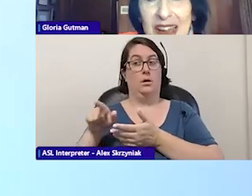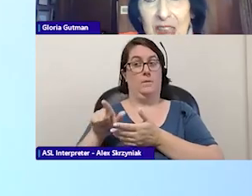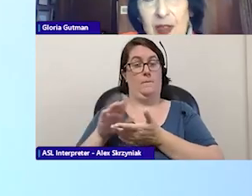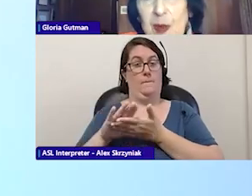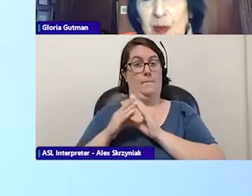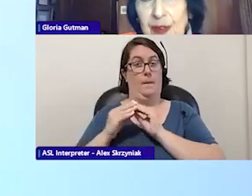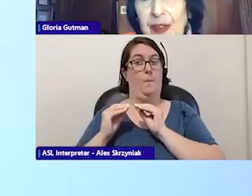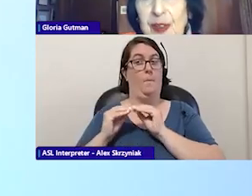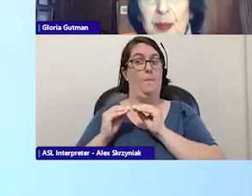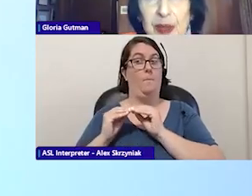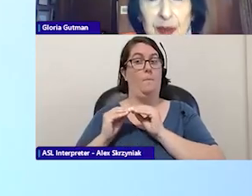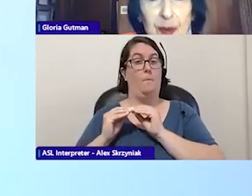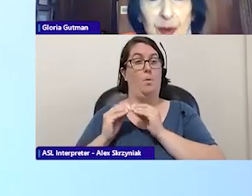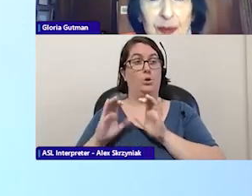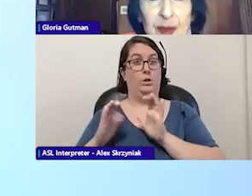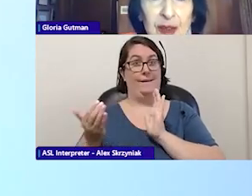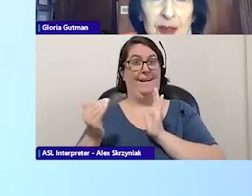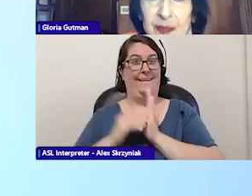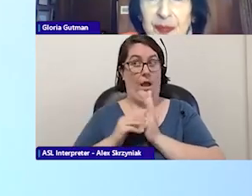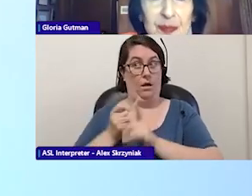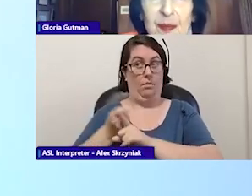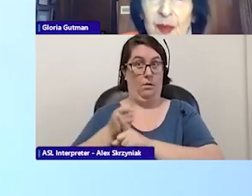more likely to be a victim later on?